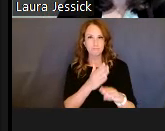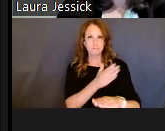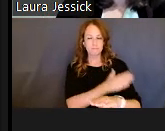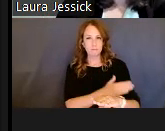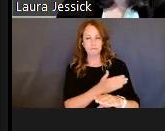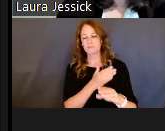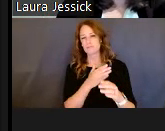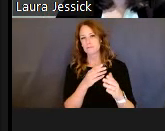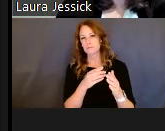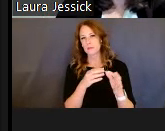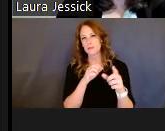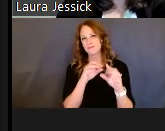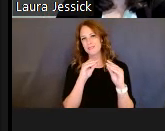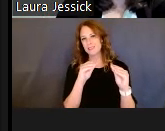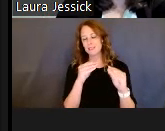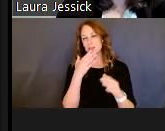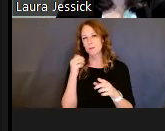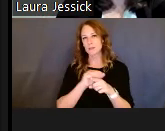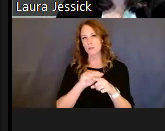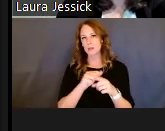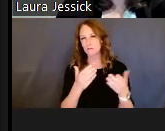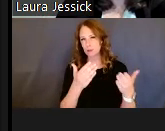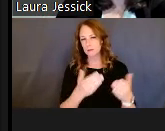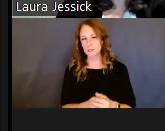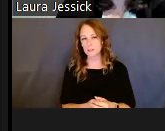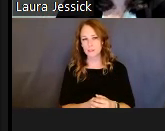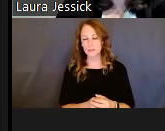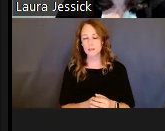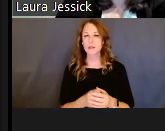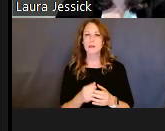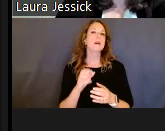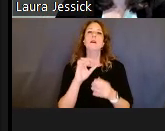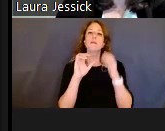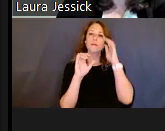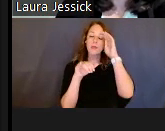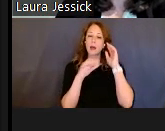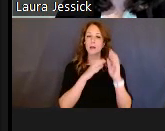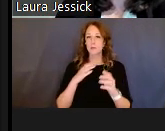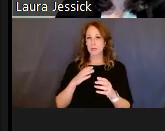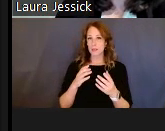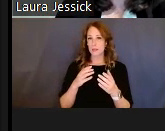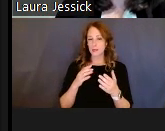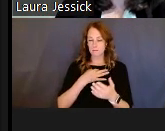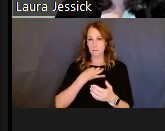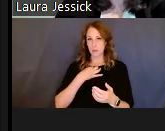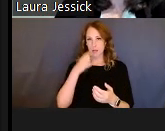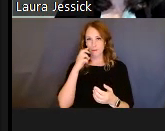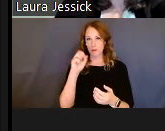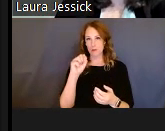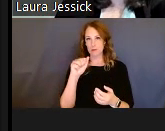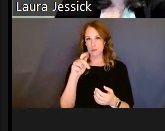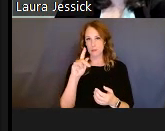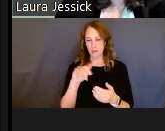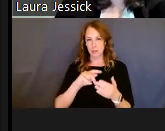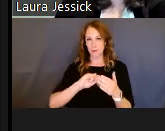recommendations. As part of the committee's work, they applied for the SAKI project, and then the